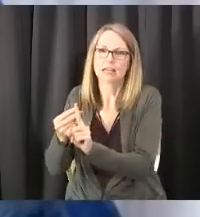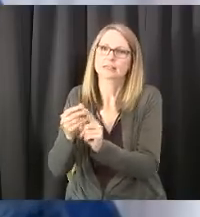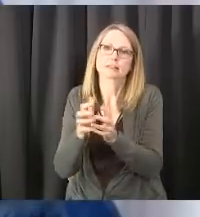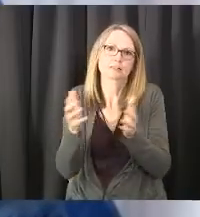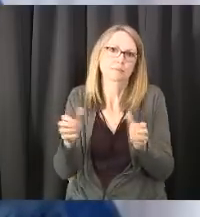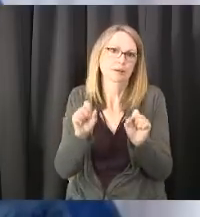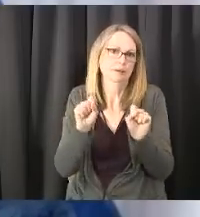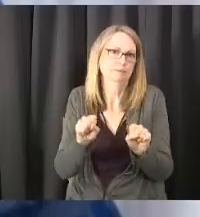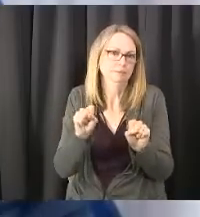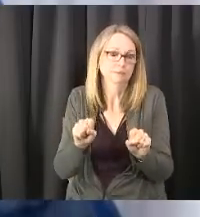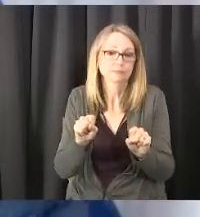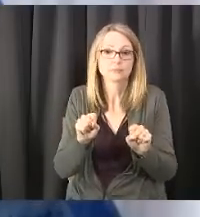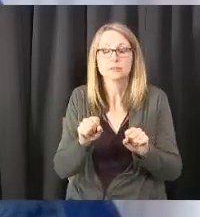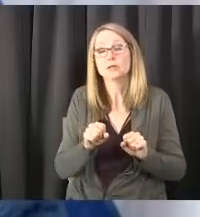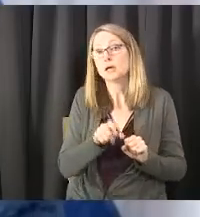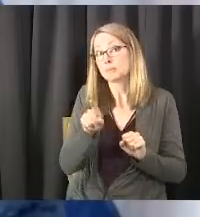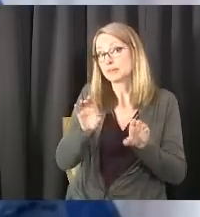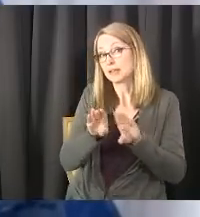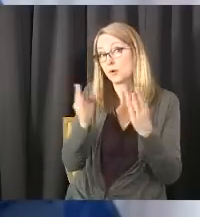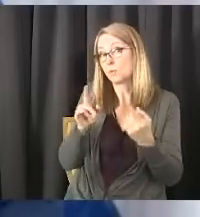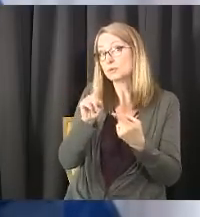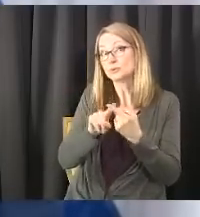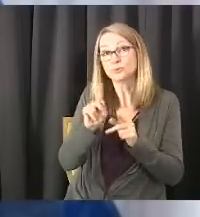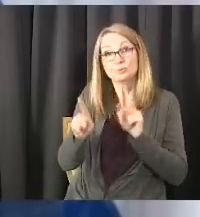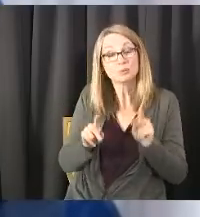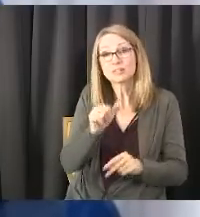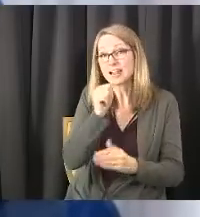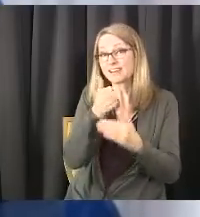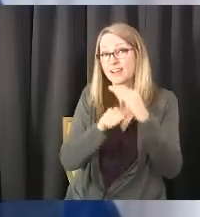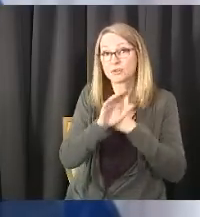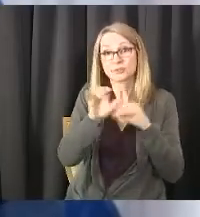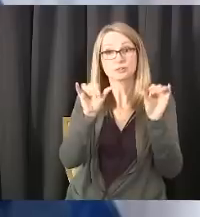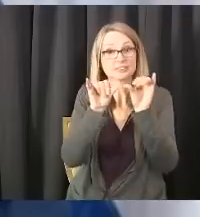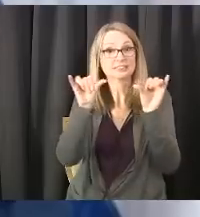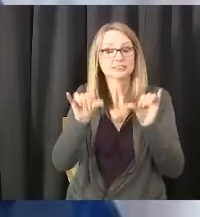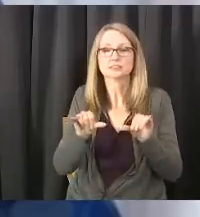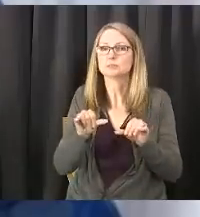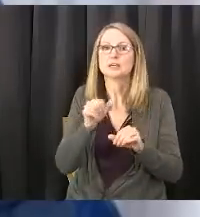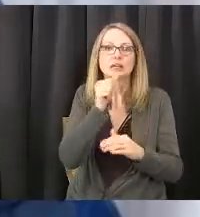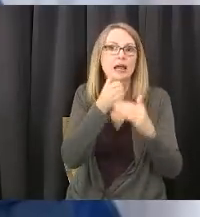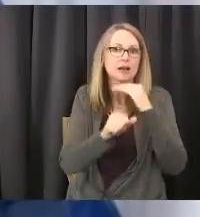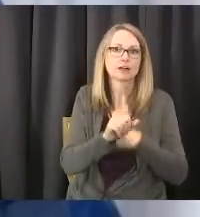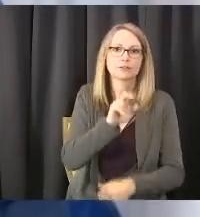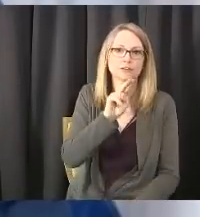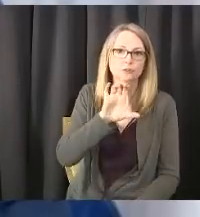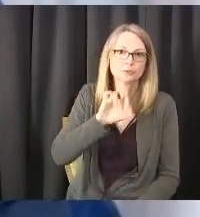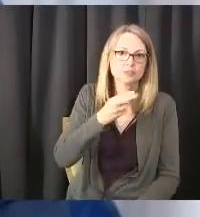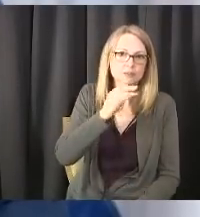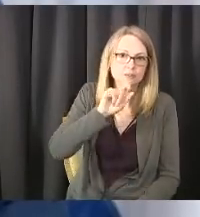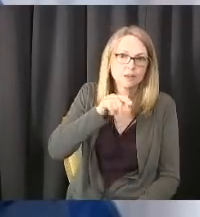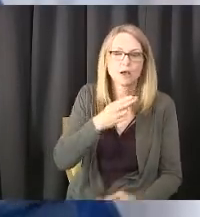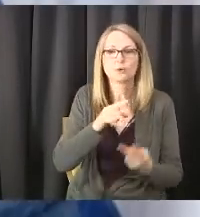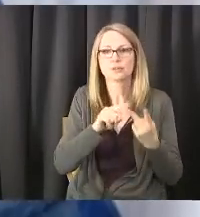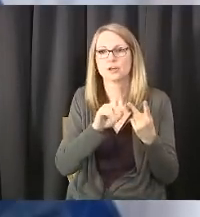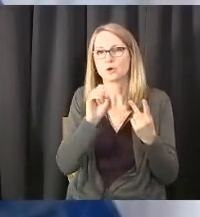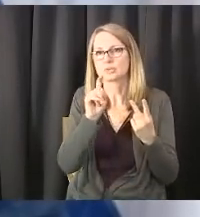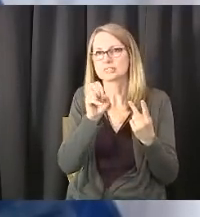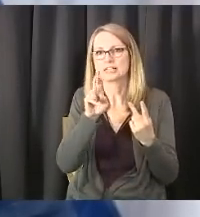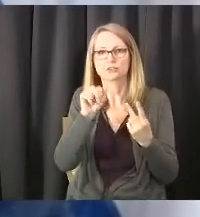have a relationship with and that are not currently UCHealth or Centura or Salud patients. And we're very, very proud of that.